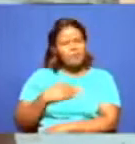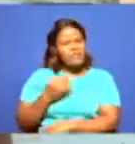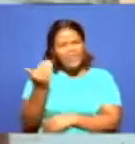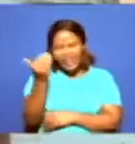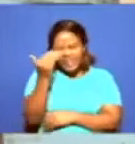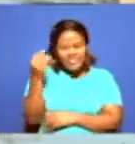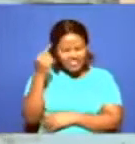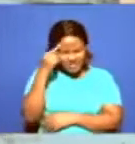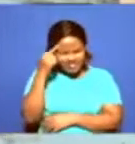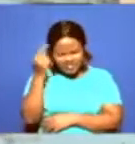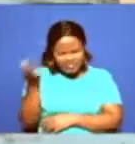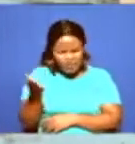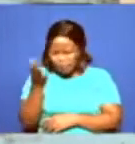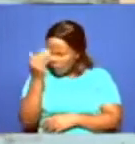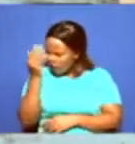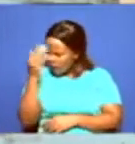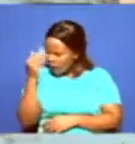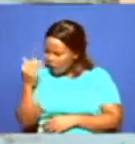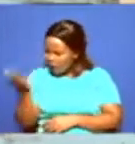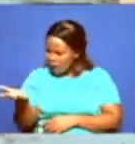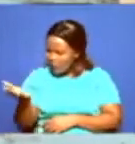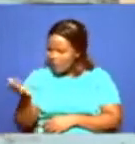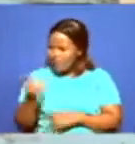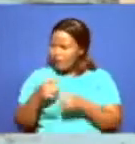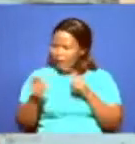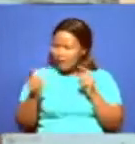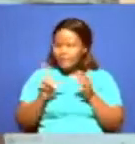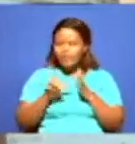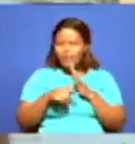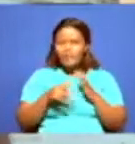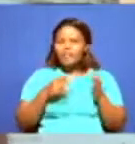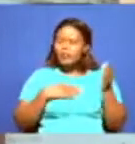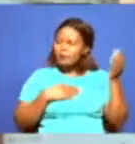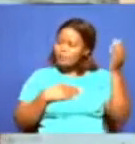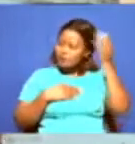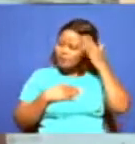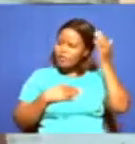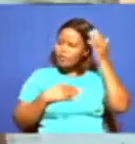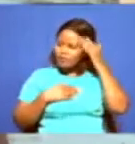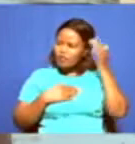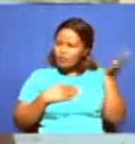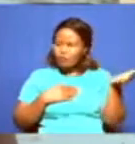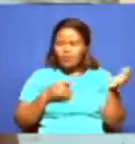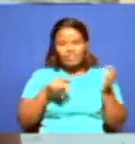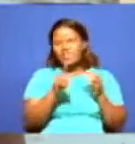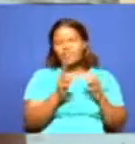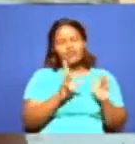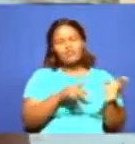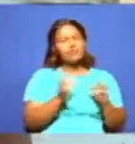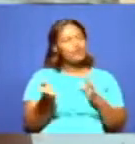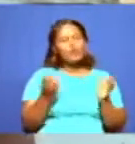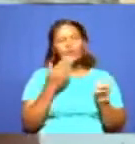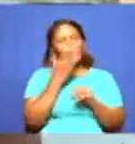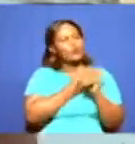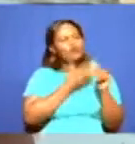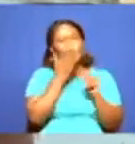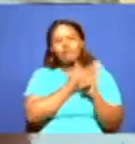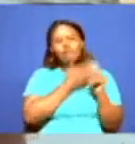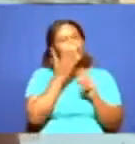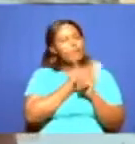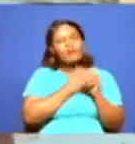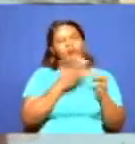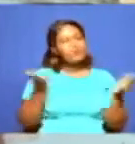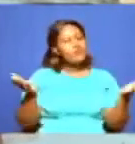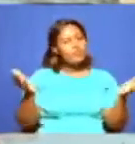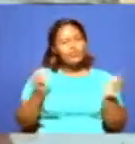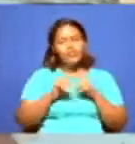but she never answered me. But later on, I came to find out that this was just a myth, and it was just a way of just